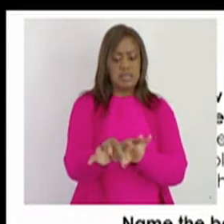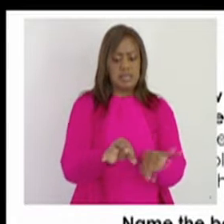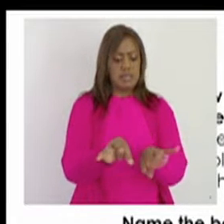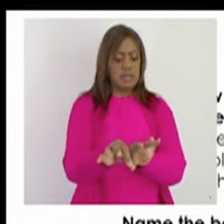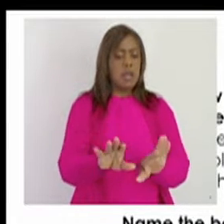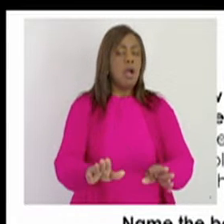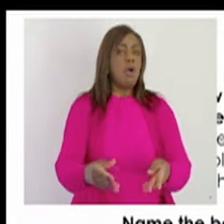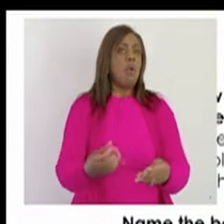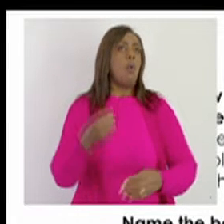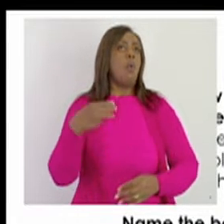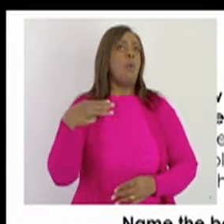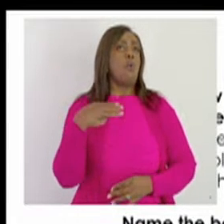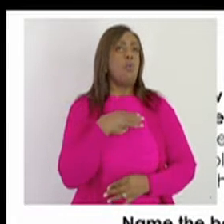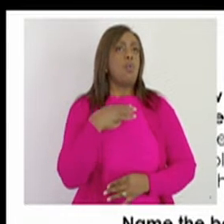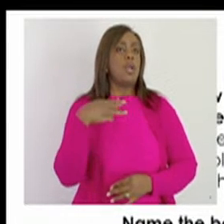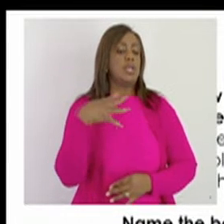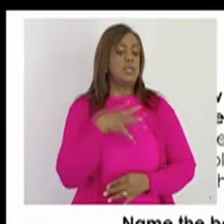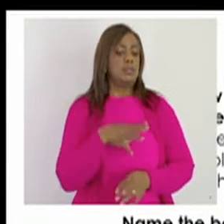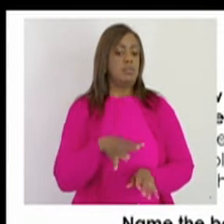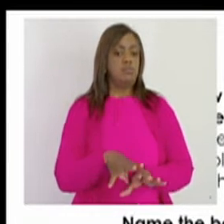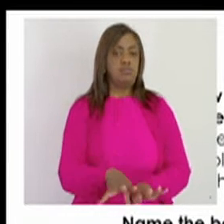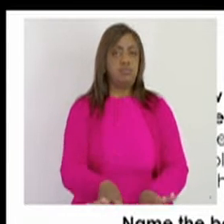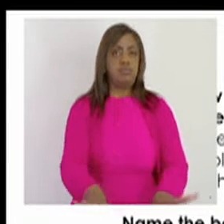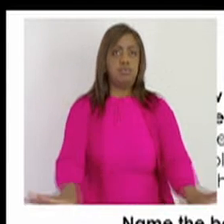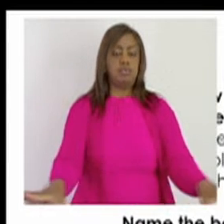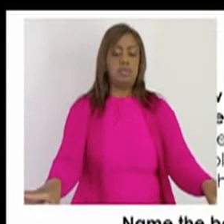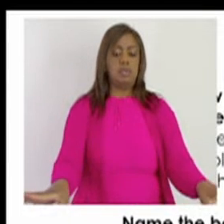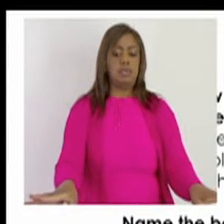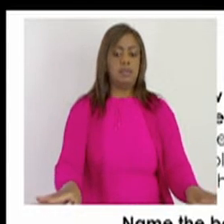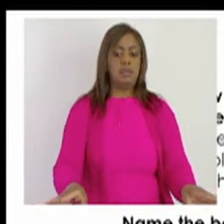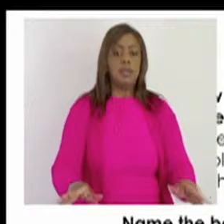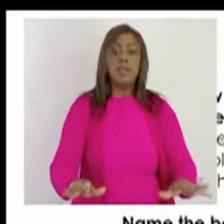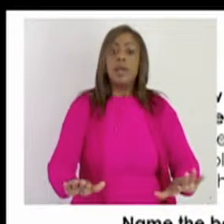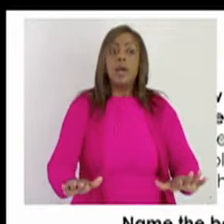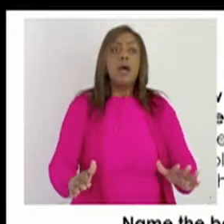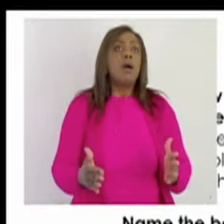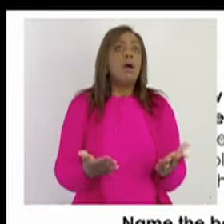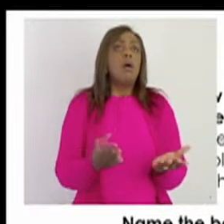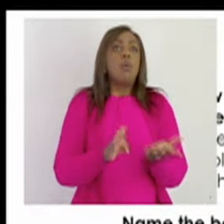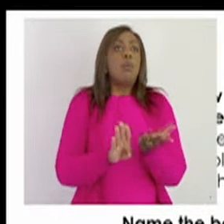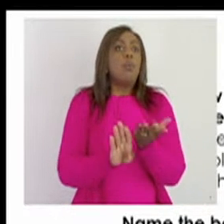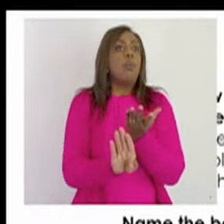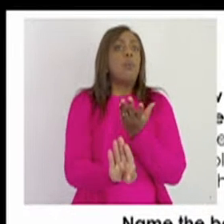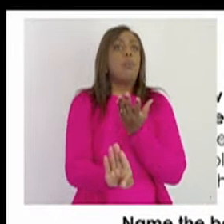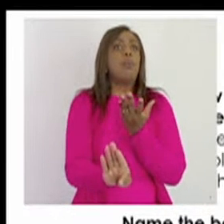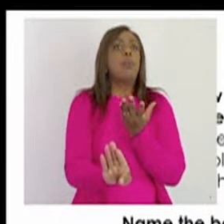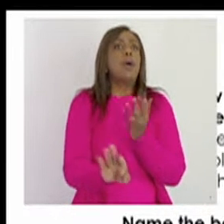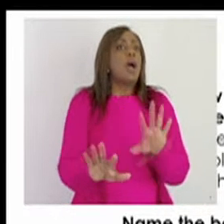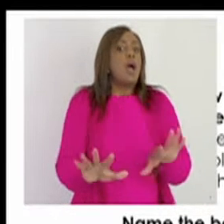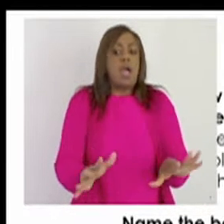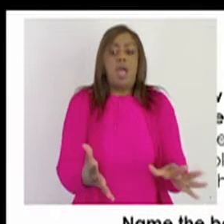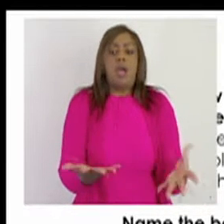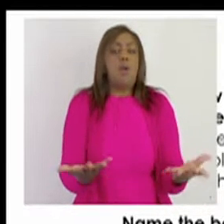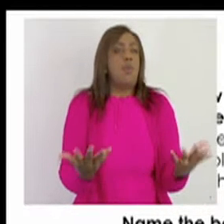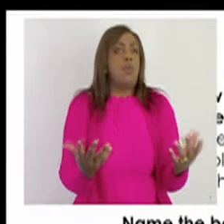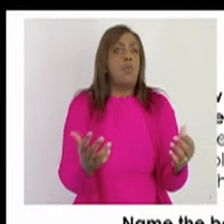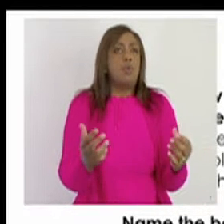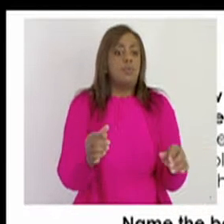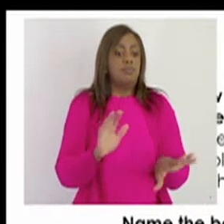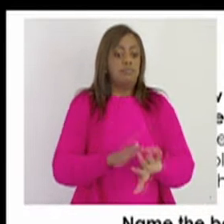is transmitted and how HIV is transmitted and HIV can spread. Okay, let's make